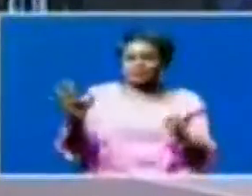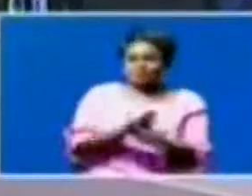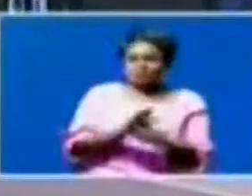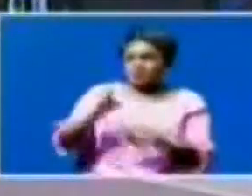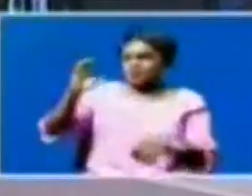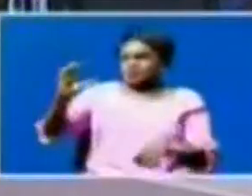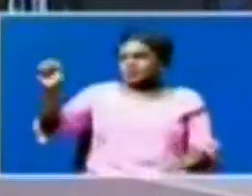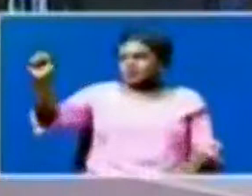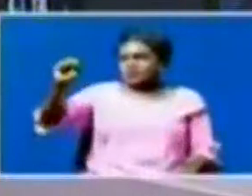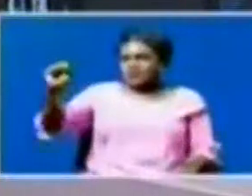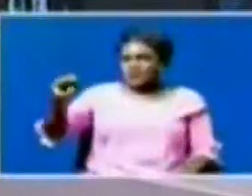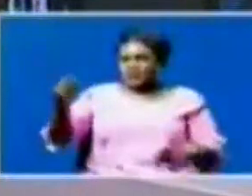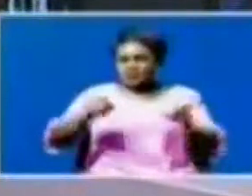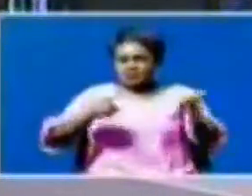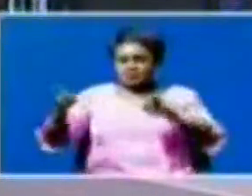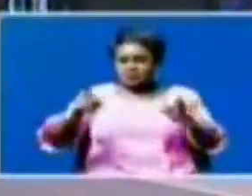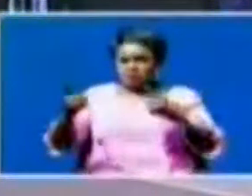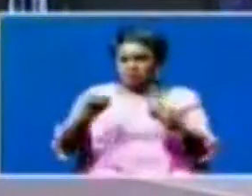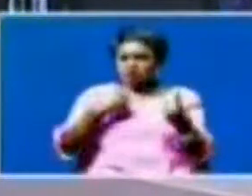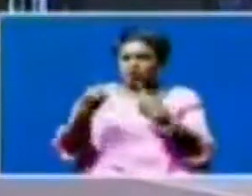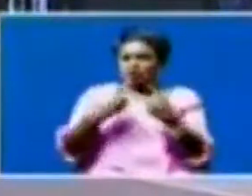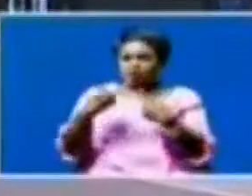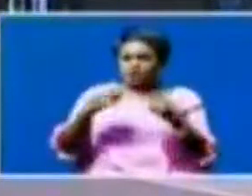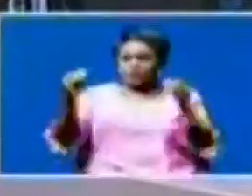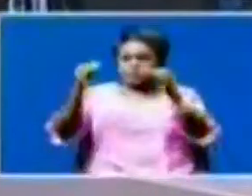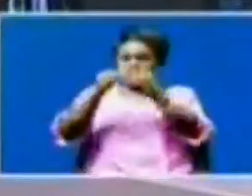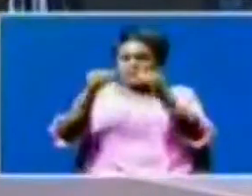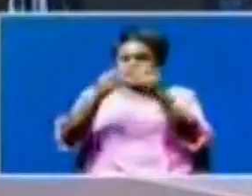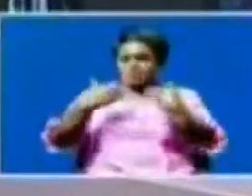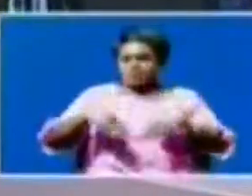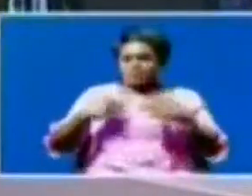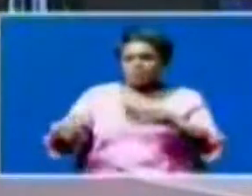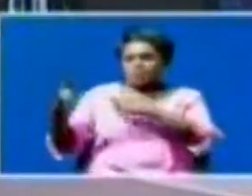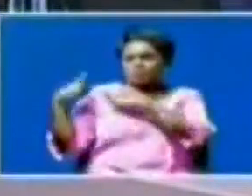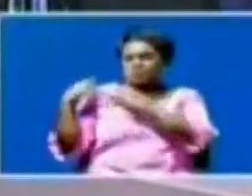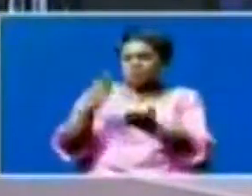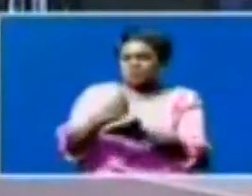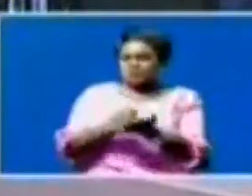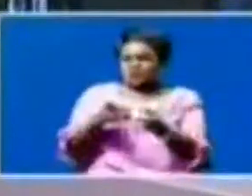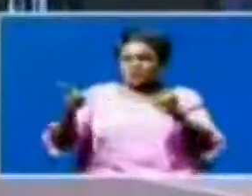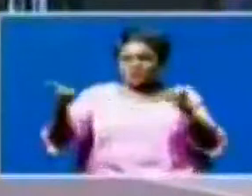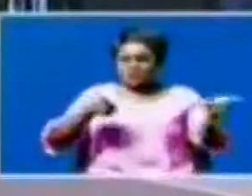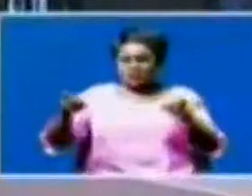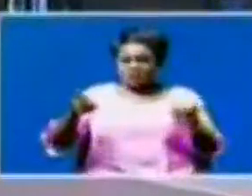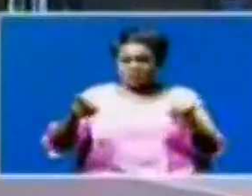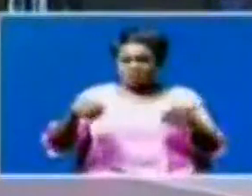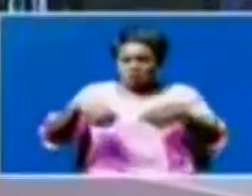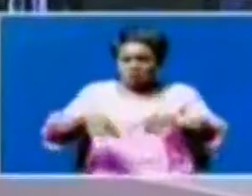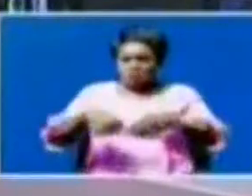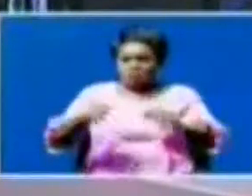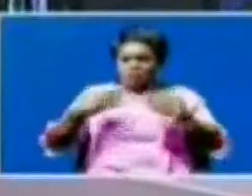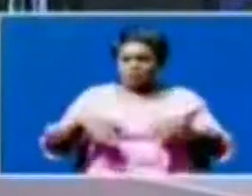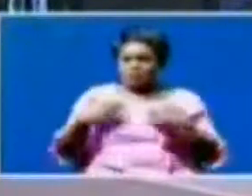Waziri James Masharia aliyekuwa akizungumza katika mkutano wa washikadau katika sekta ya uchukuzi, waendeshaji bodaboda